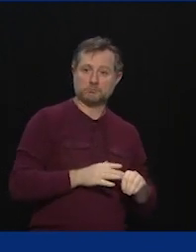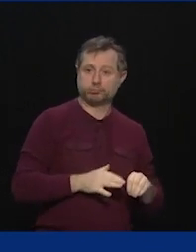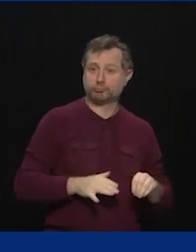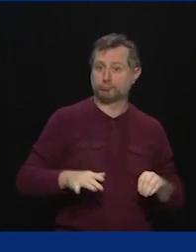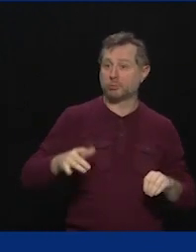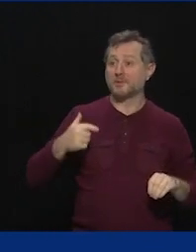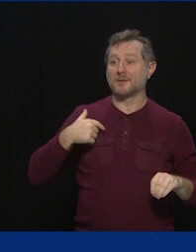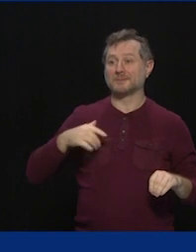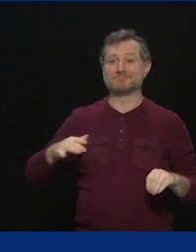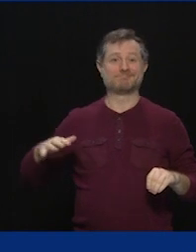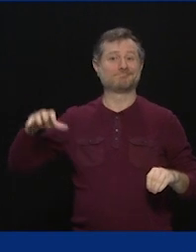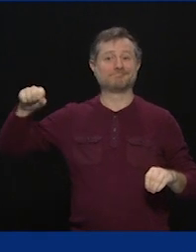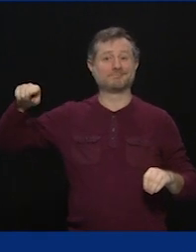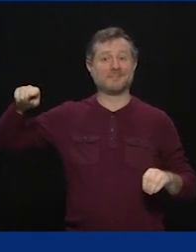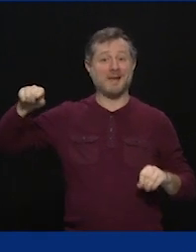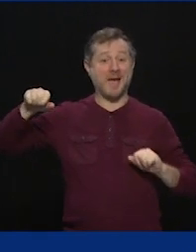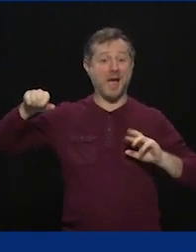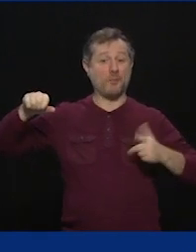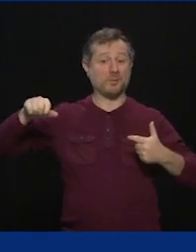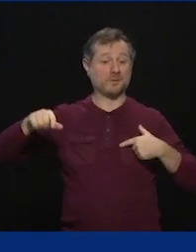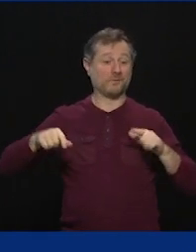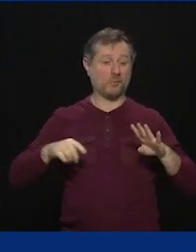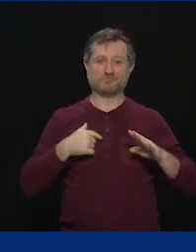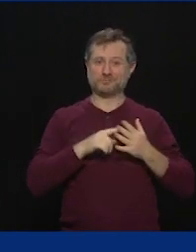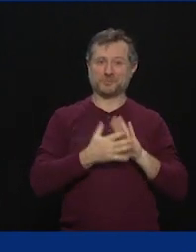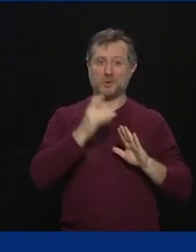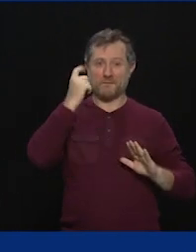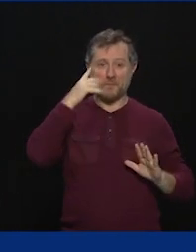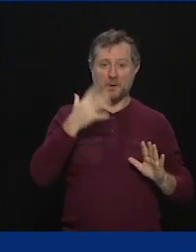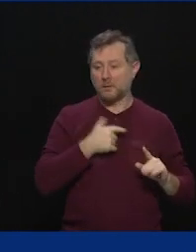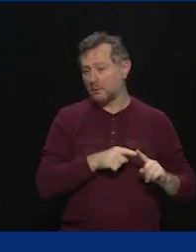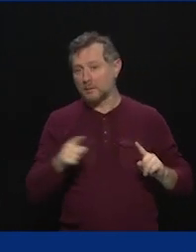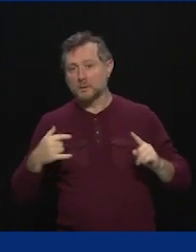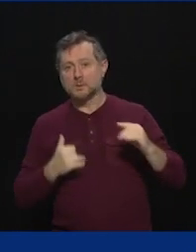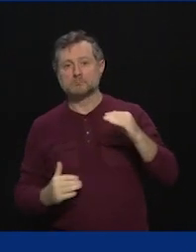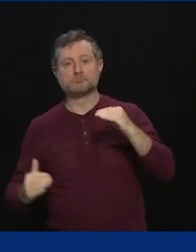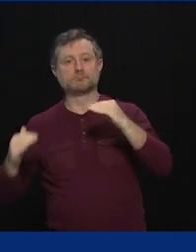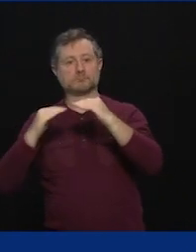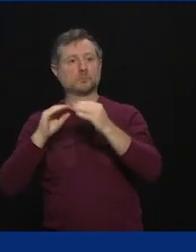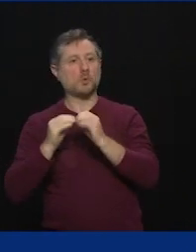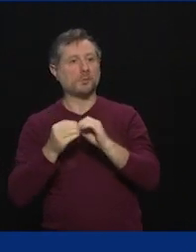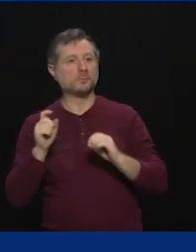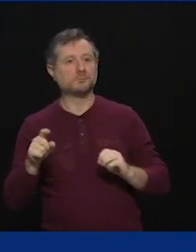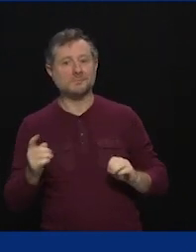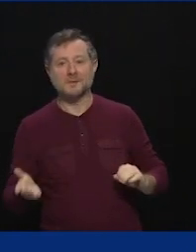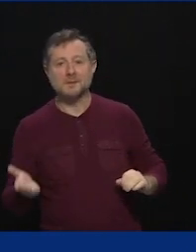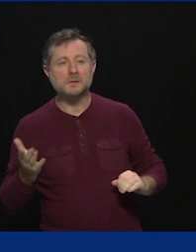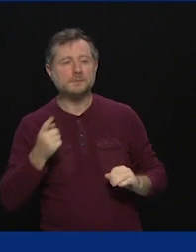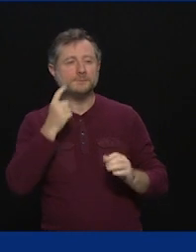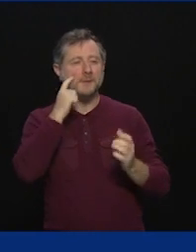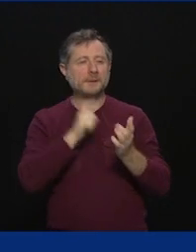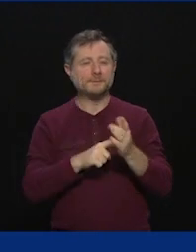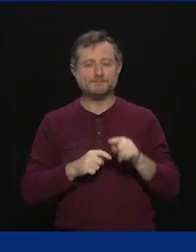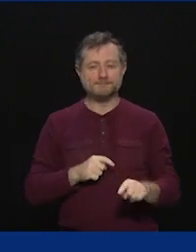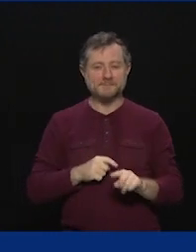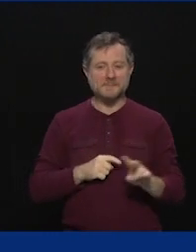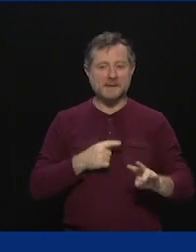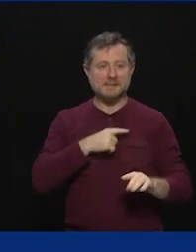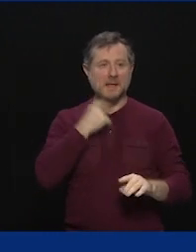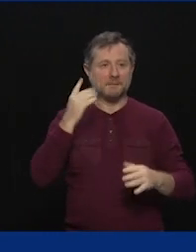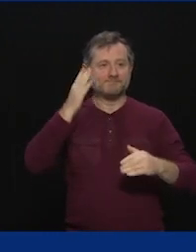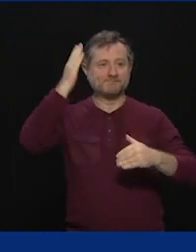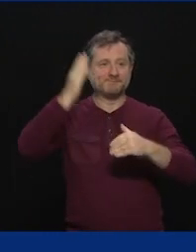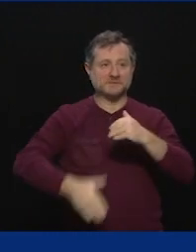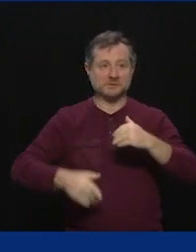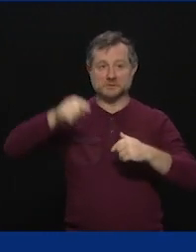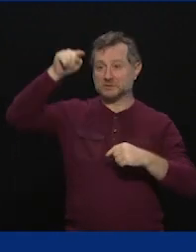24th, and we're approaching the numbers we need to hit. So we're seeing that those deadlines have a way of focusing the mind on